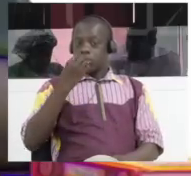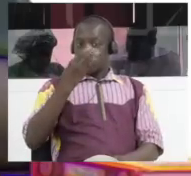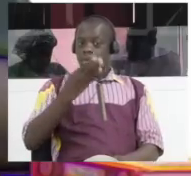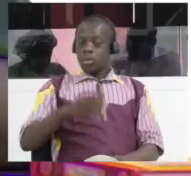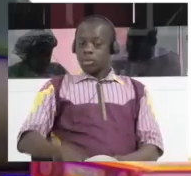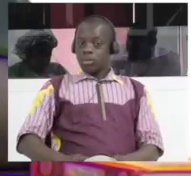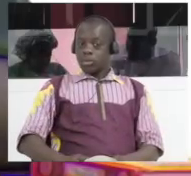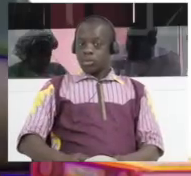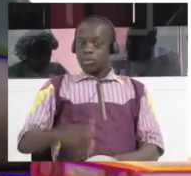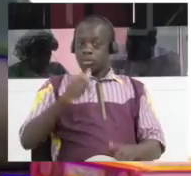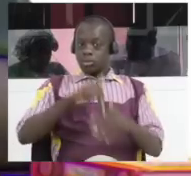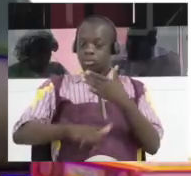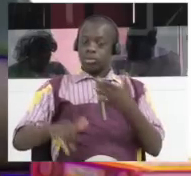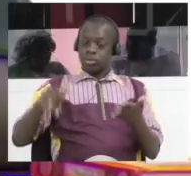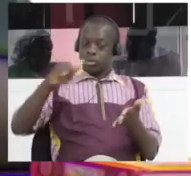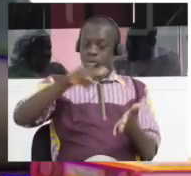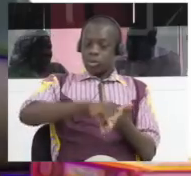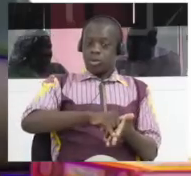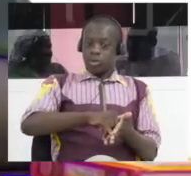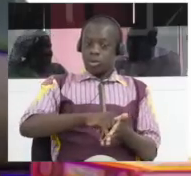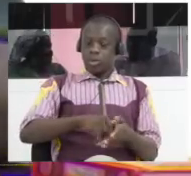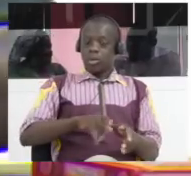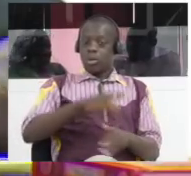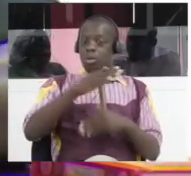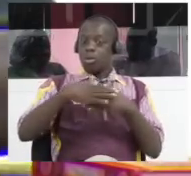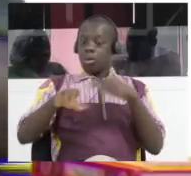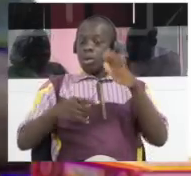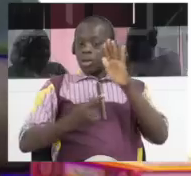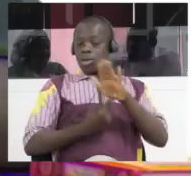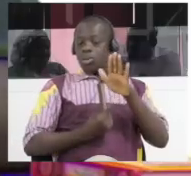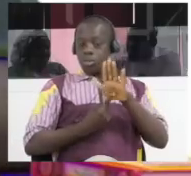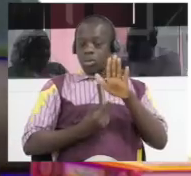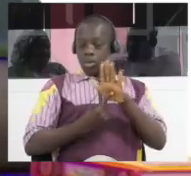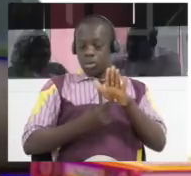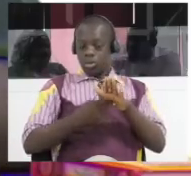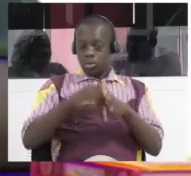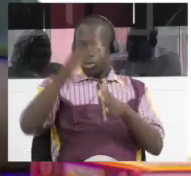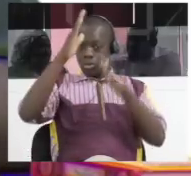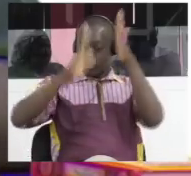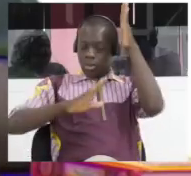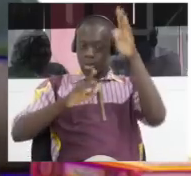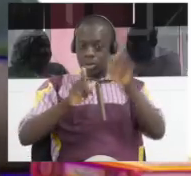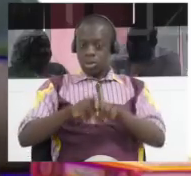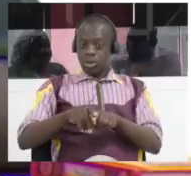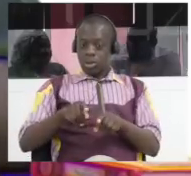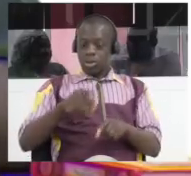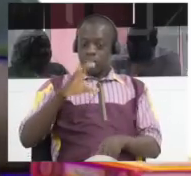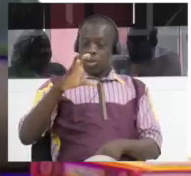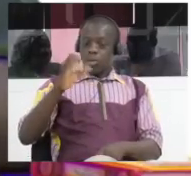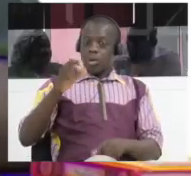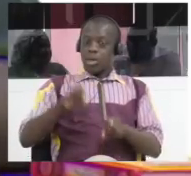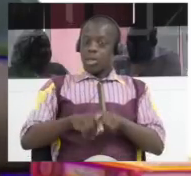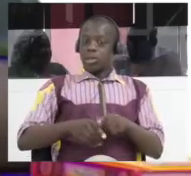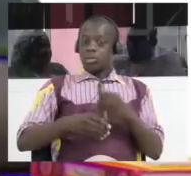I said, at Yundum, which was then the most important military deployment, the commander